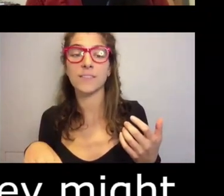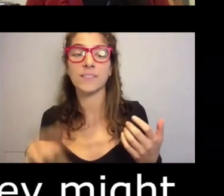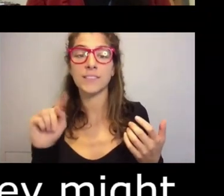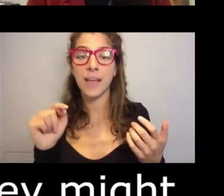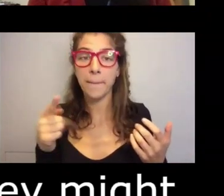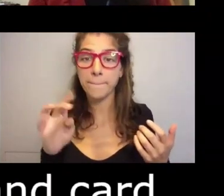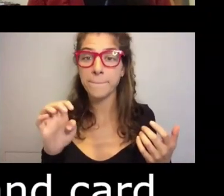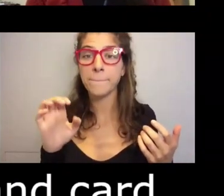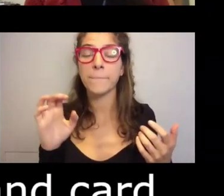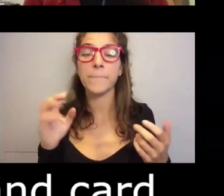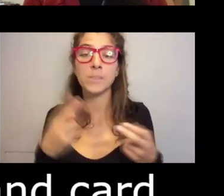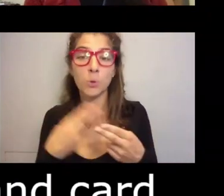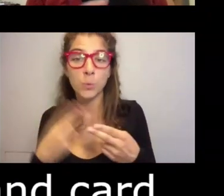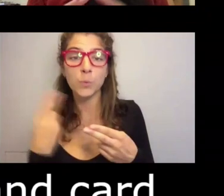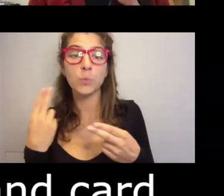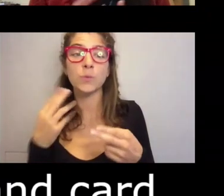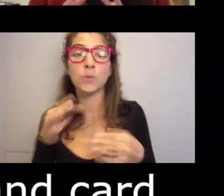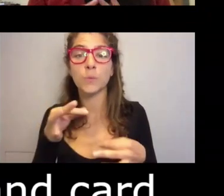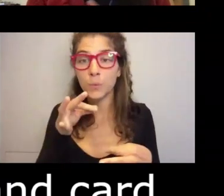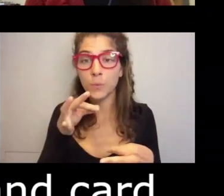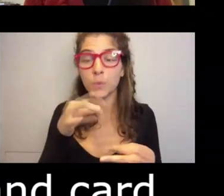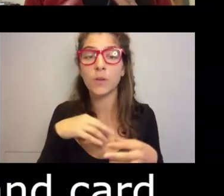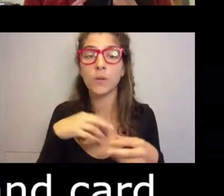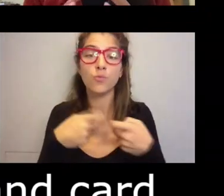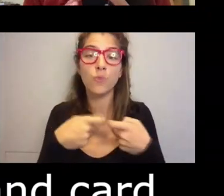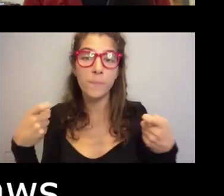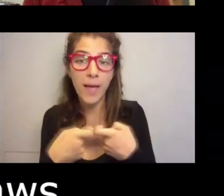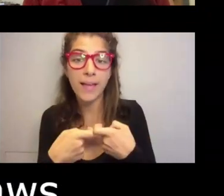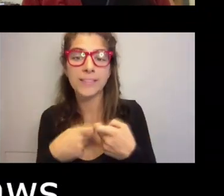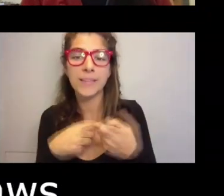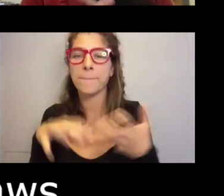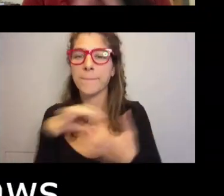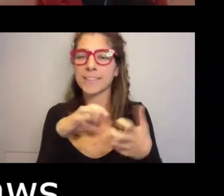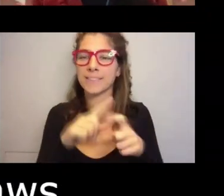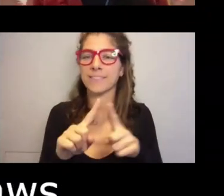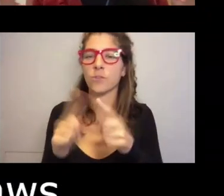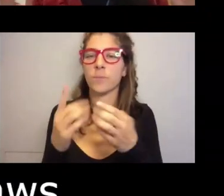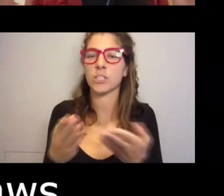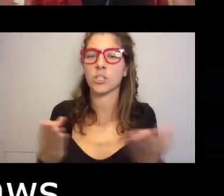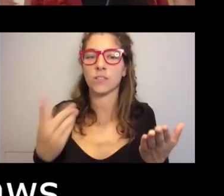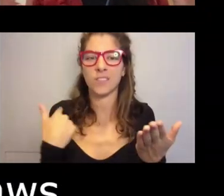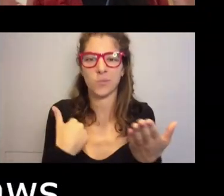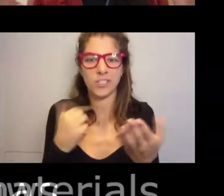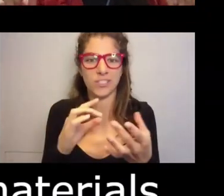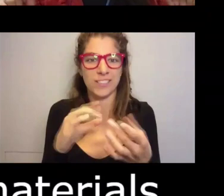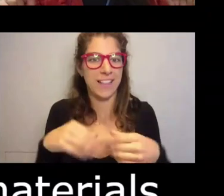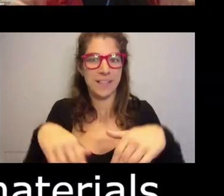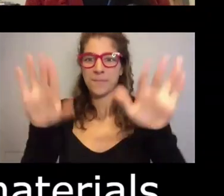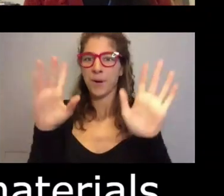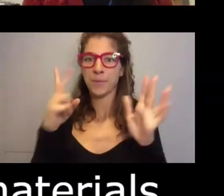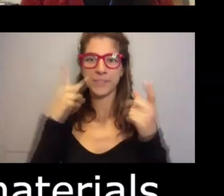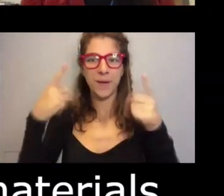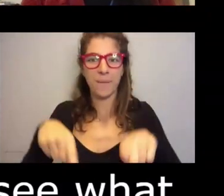tape, spoons, straws, rubber bands, a mix of materials, and we let them go and see what they